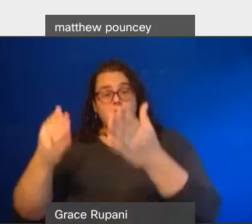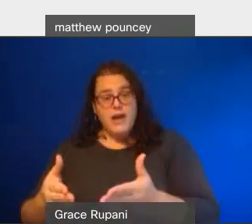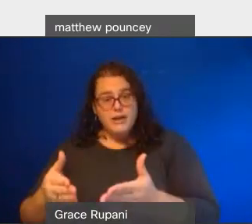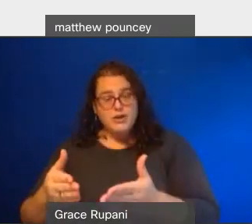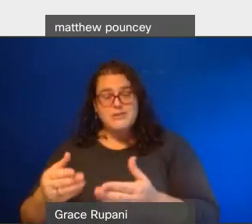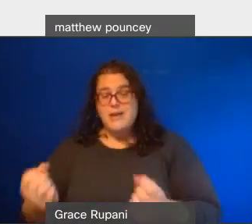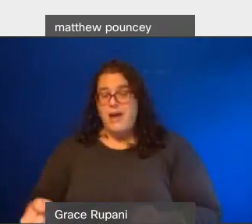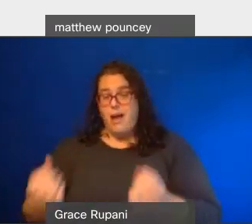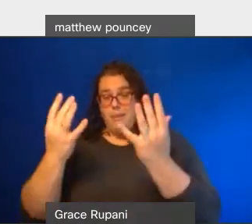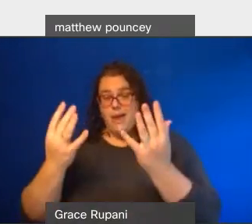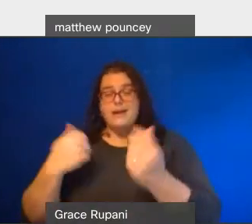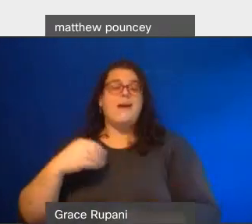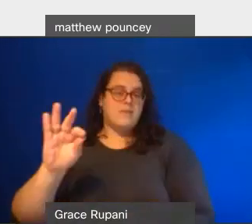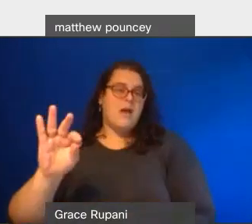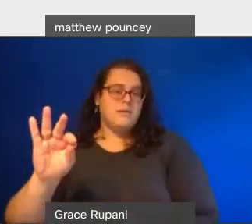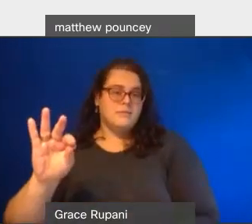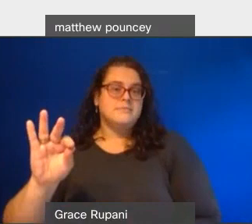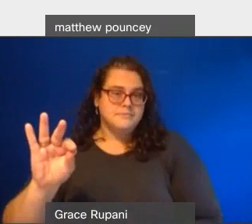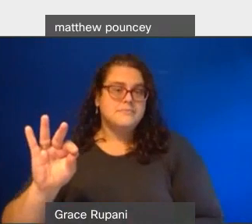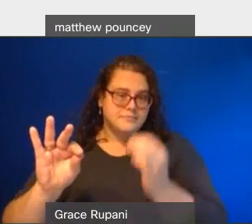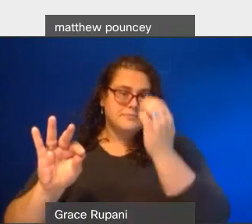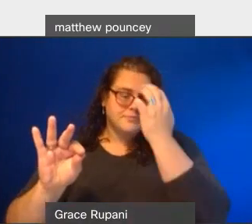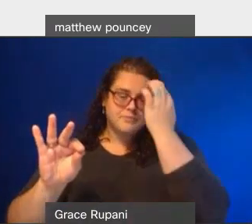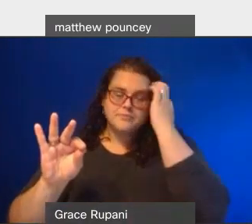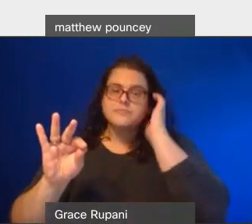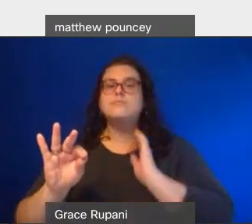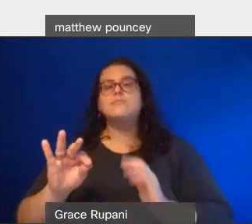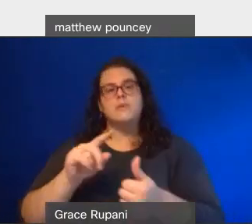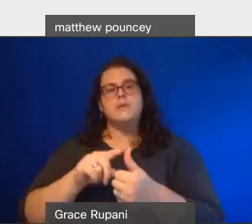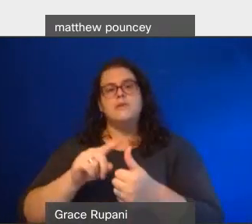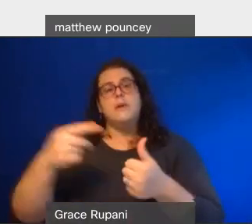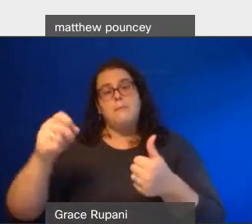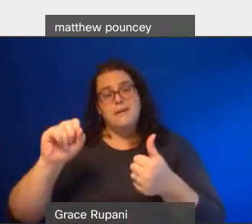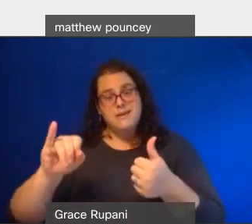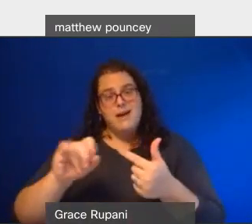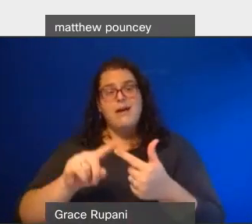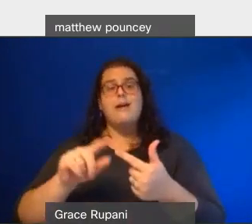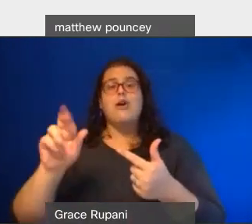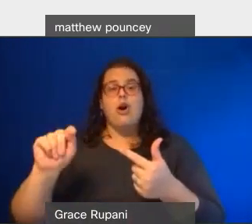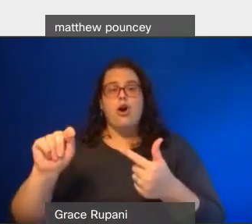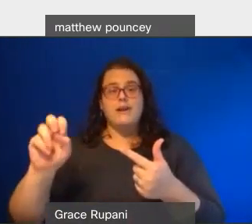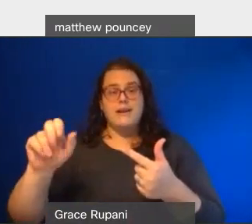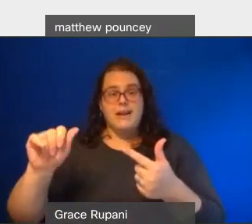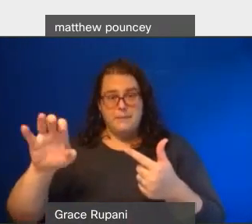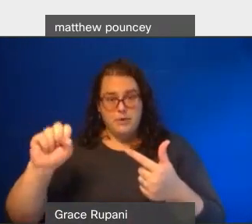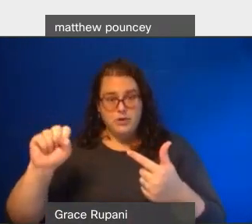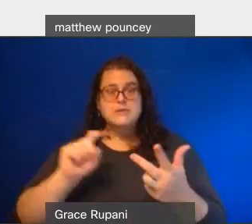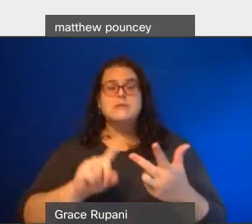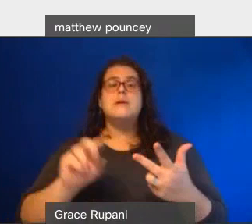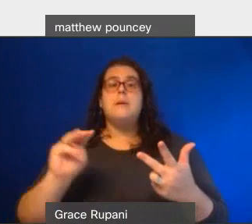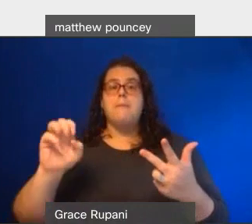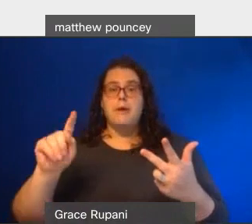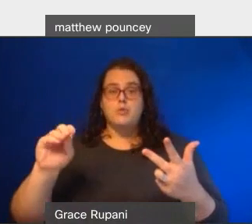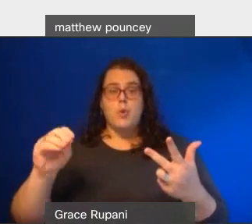have 9. They are PSI, Art Enables, Metro Day Services,